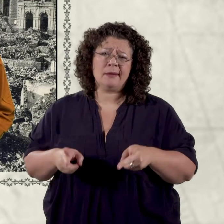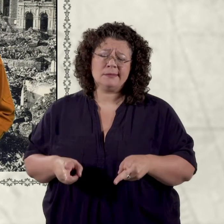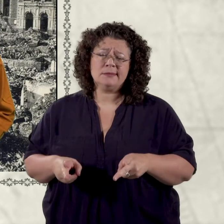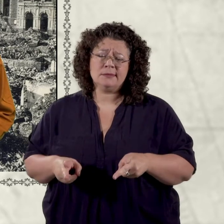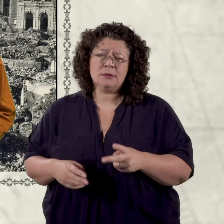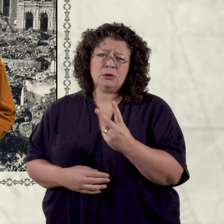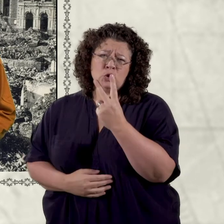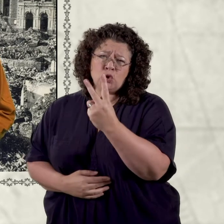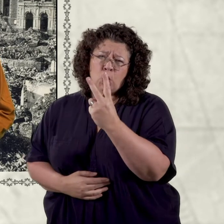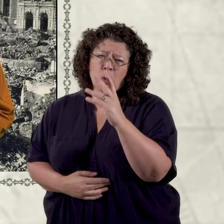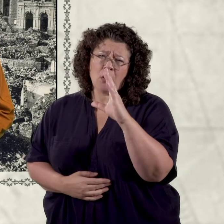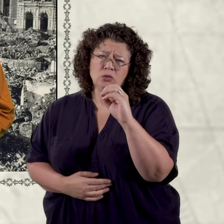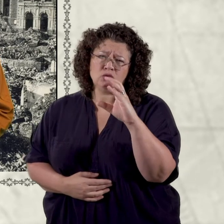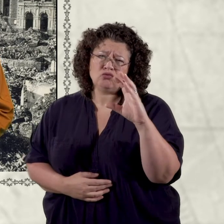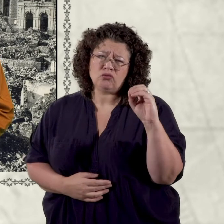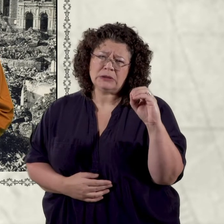200 people.